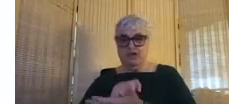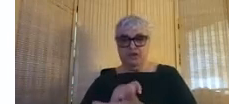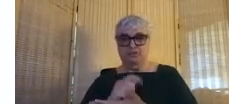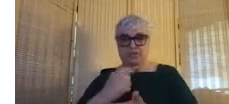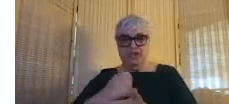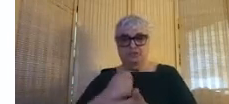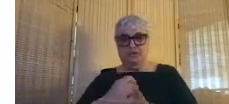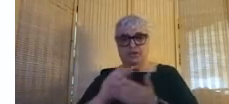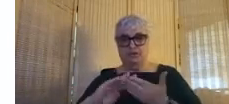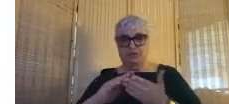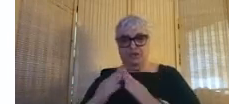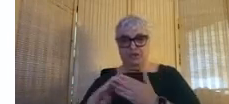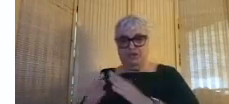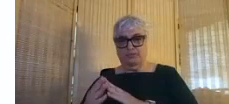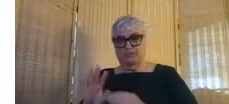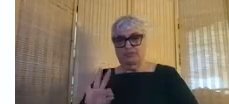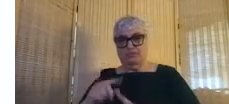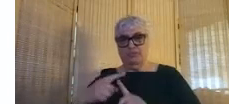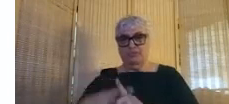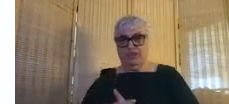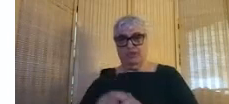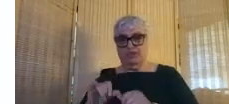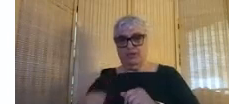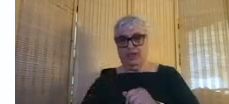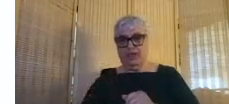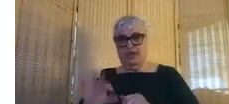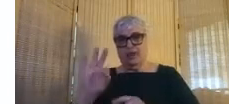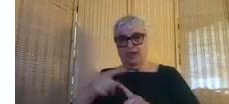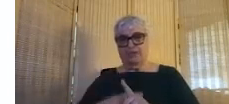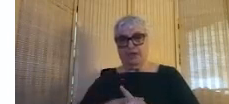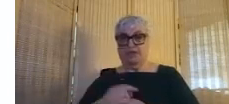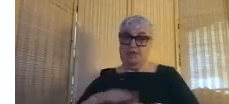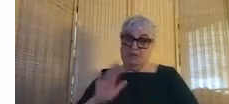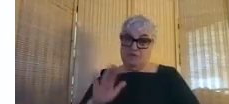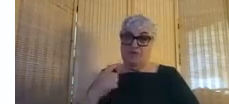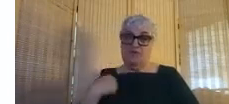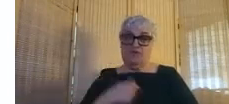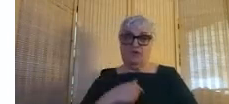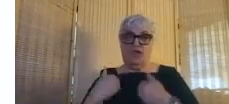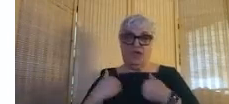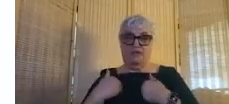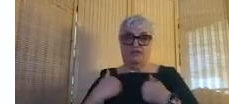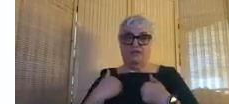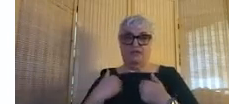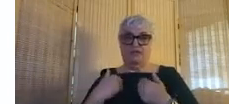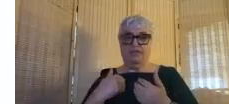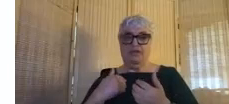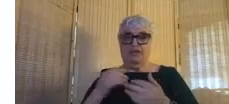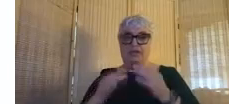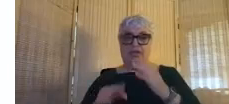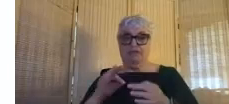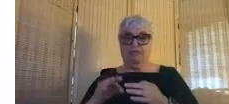that are typically a 9-month stay, 9 months or more. We have a distinction here of if